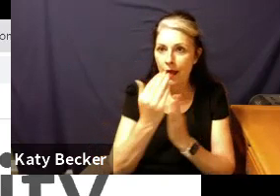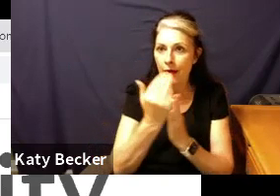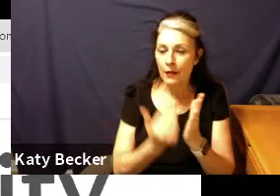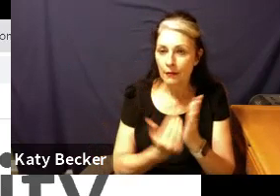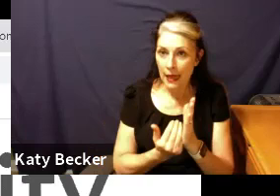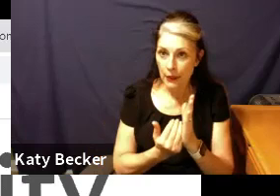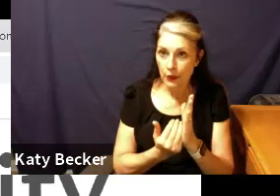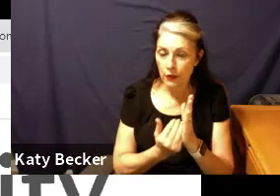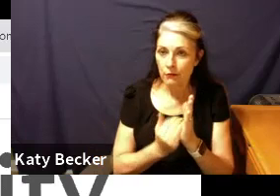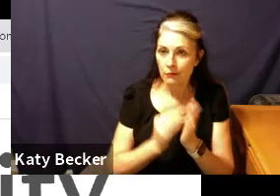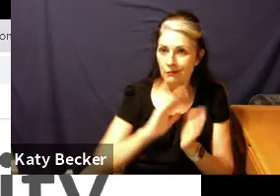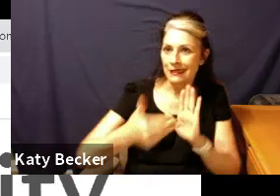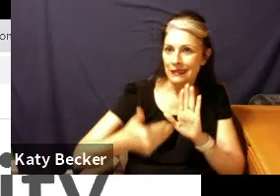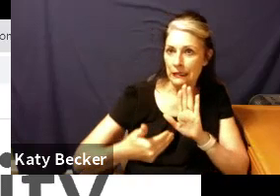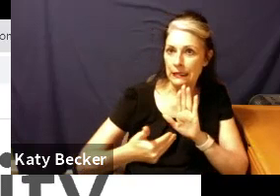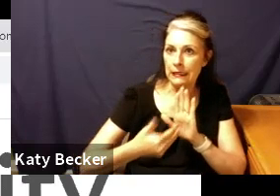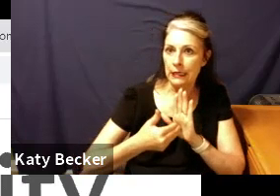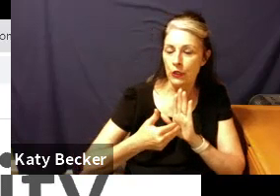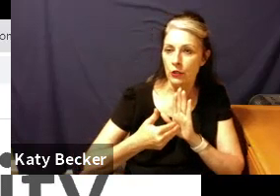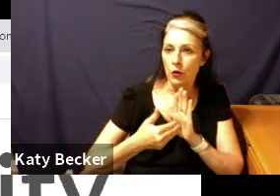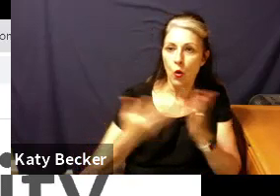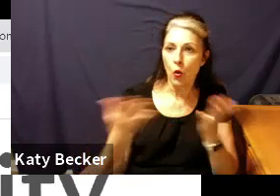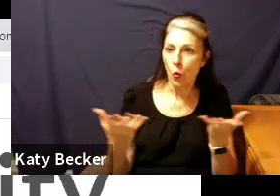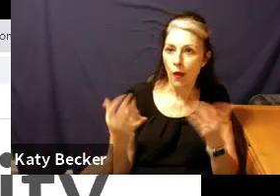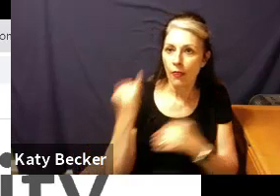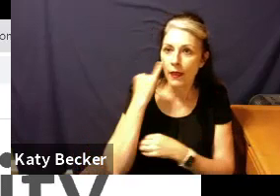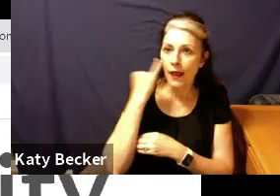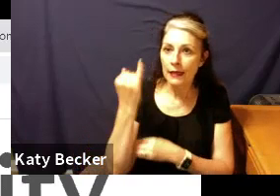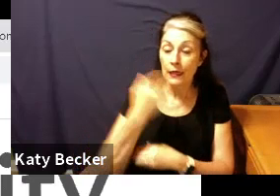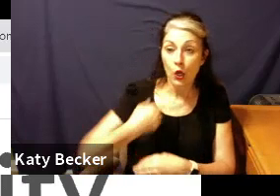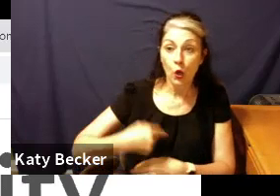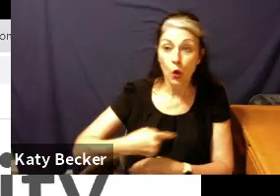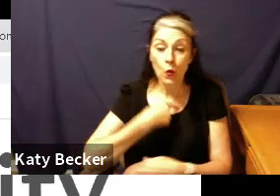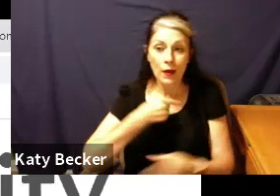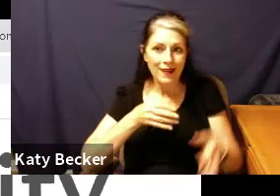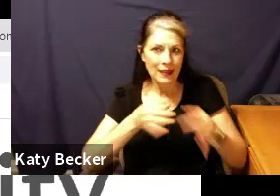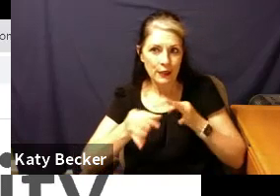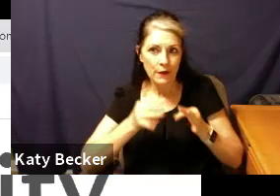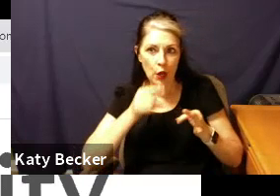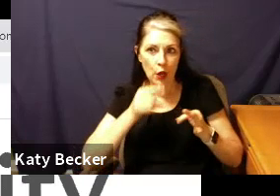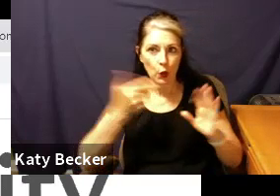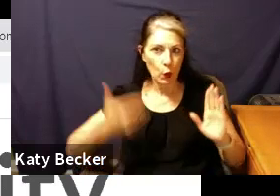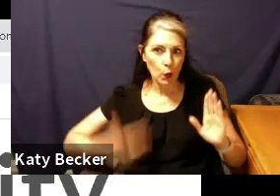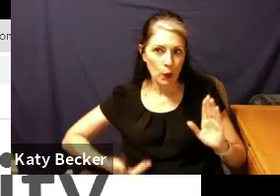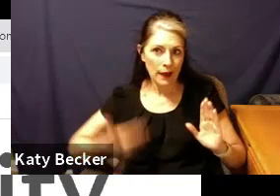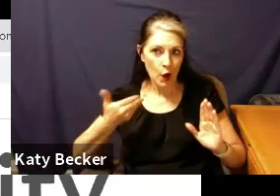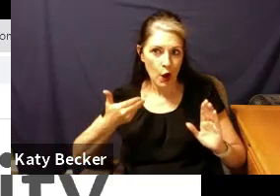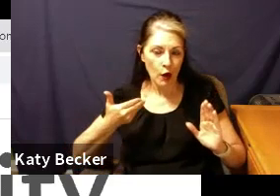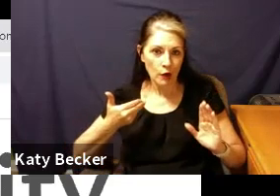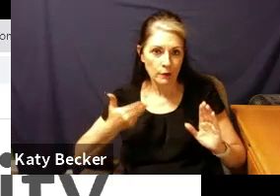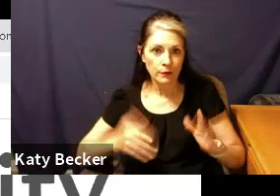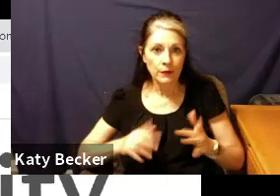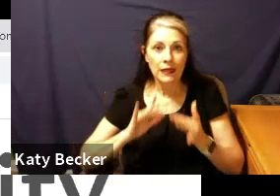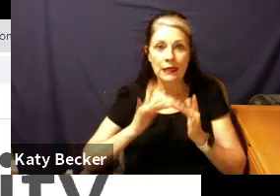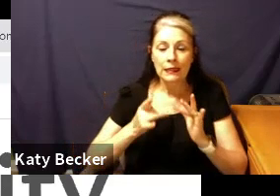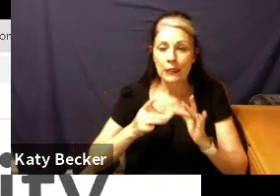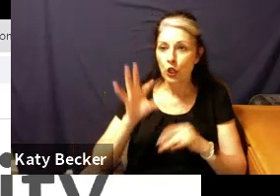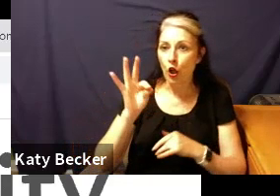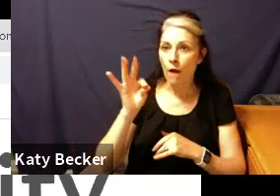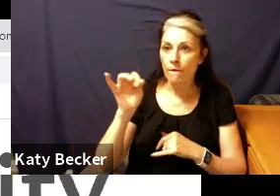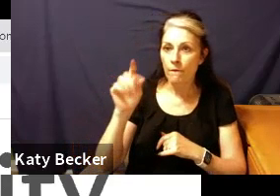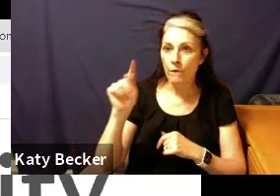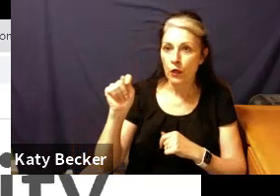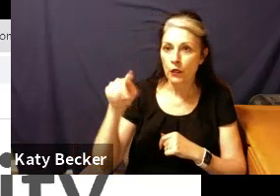around the idea that we define who we are. Digital footprints and